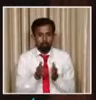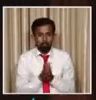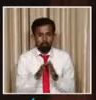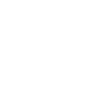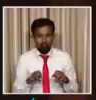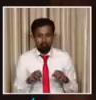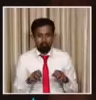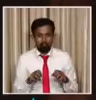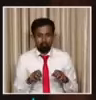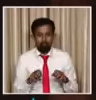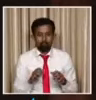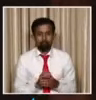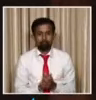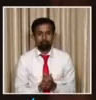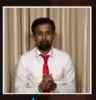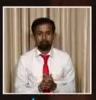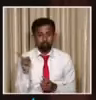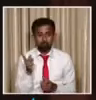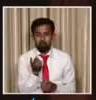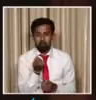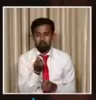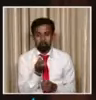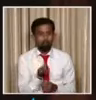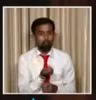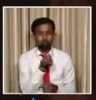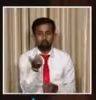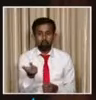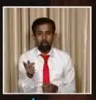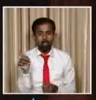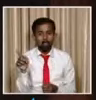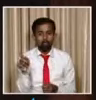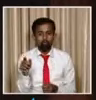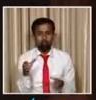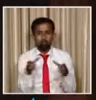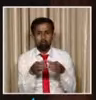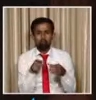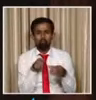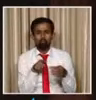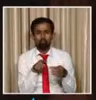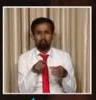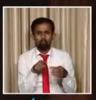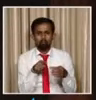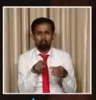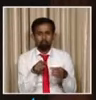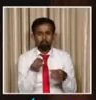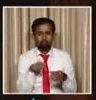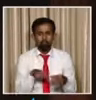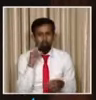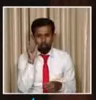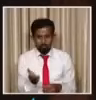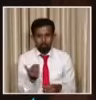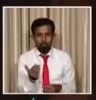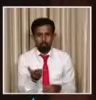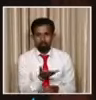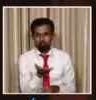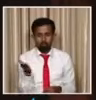remain strong. The opposition and other factions are trying to destroy this, alleging that I am a former LTTE member and trying to silence me.